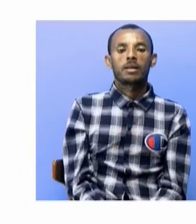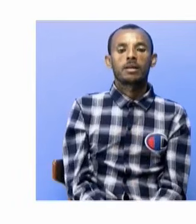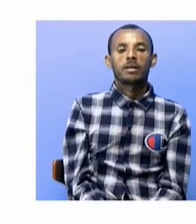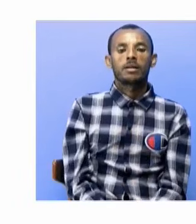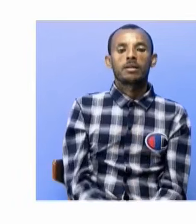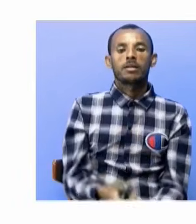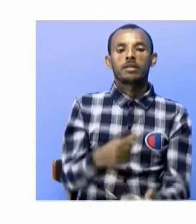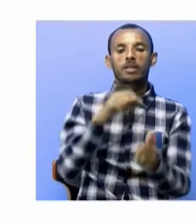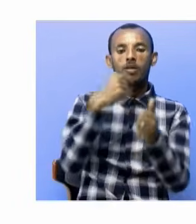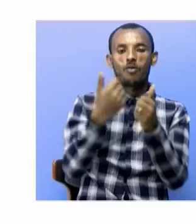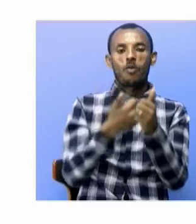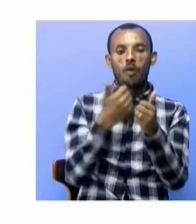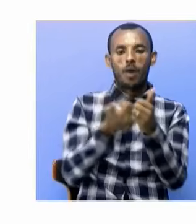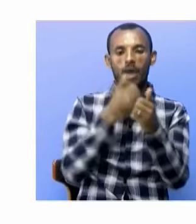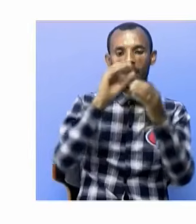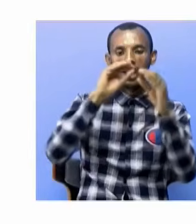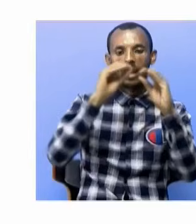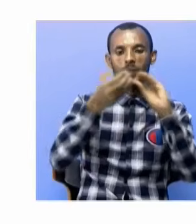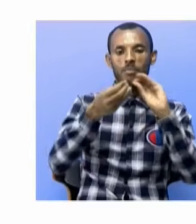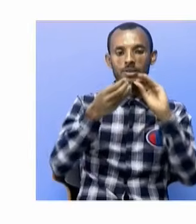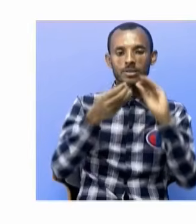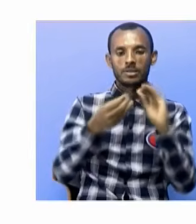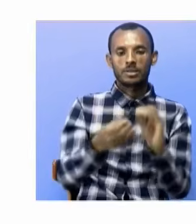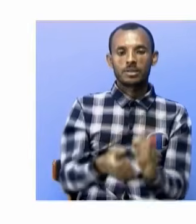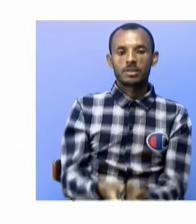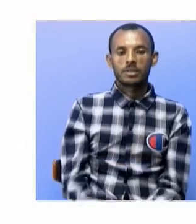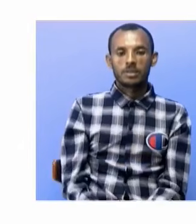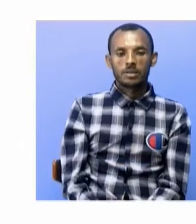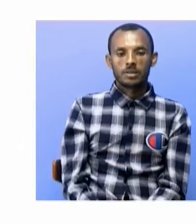the following numbers.